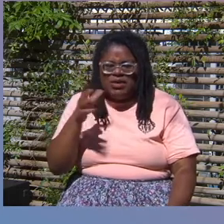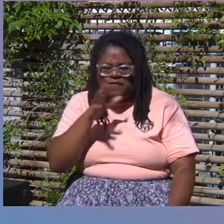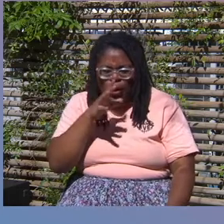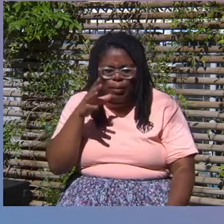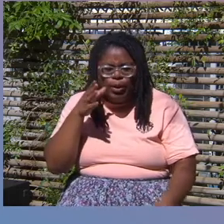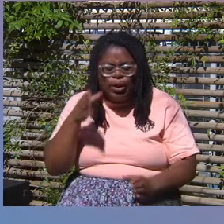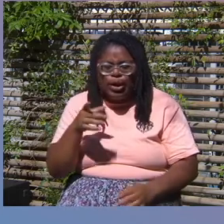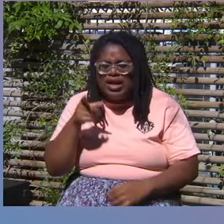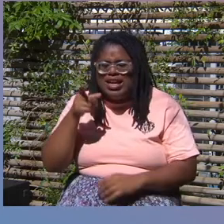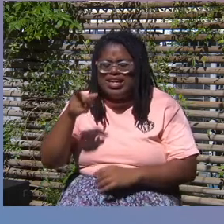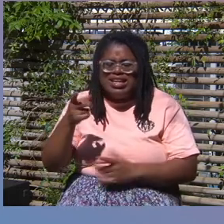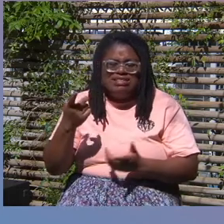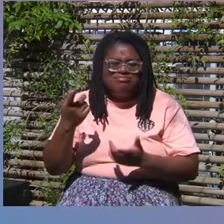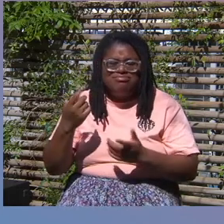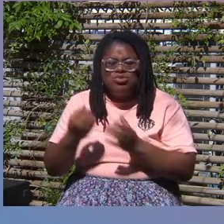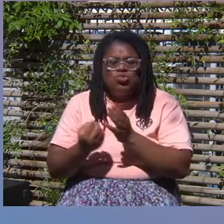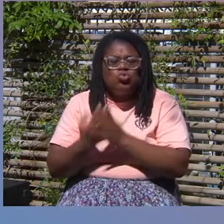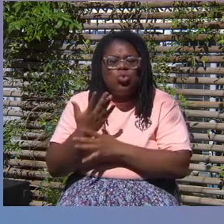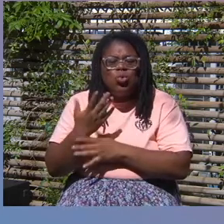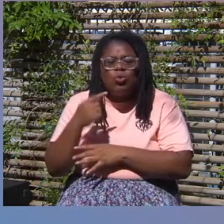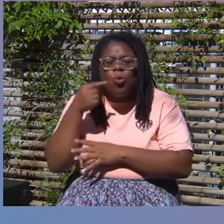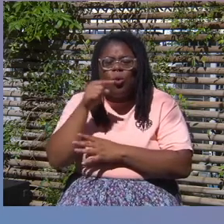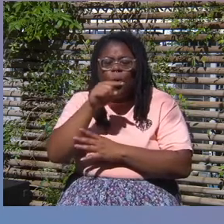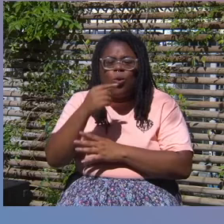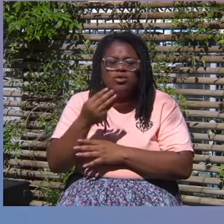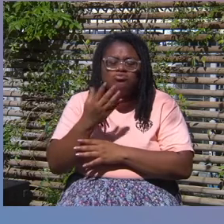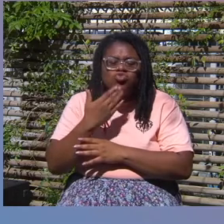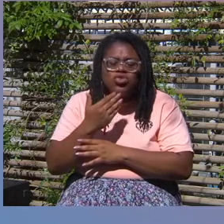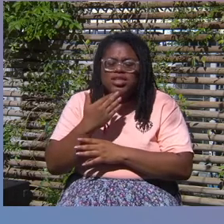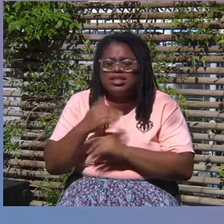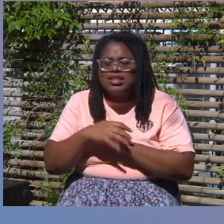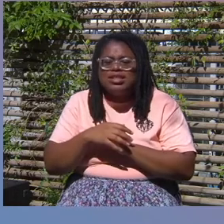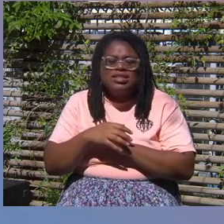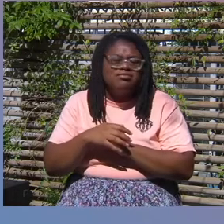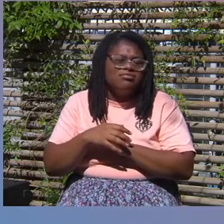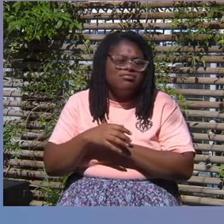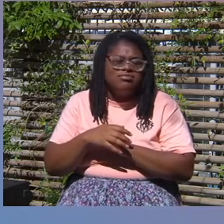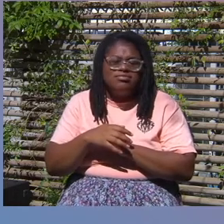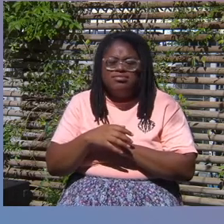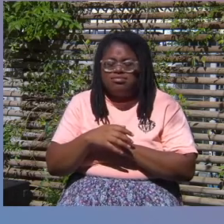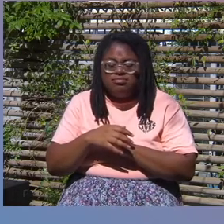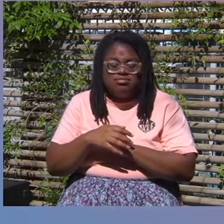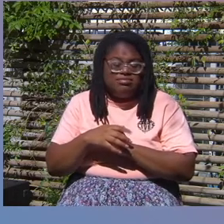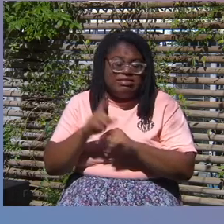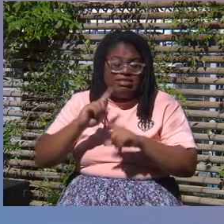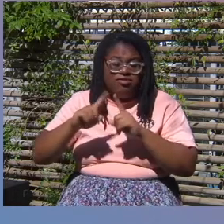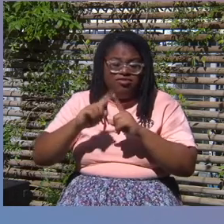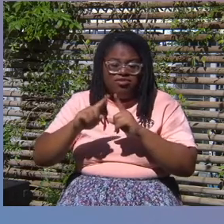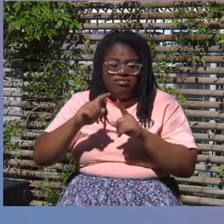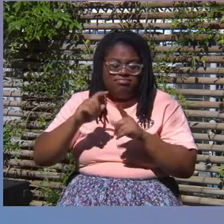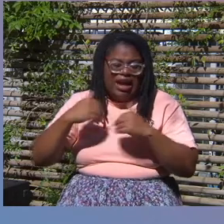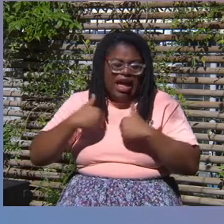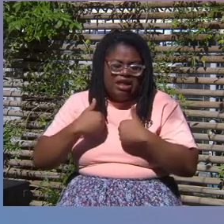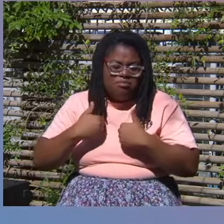farmer. He grew the sweetest corn and slopped those pigs and